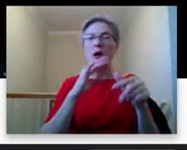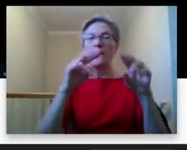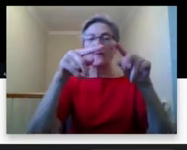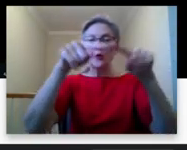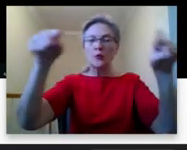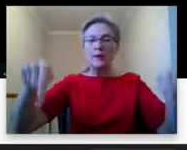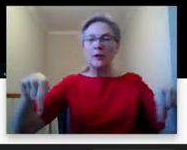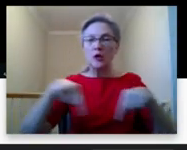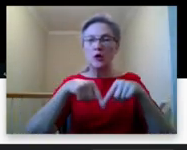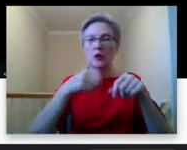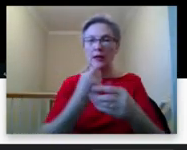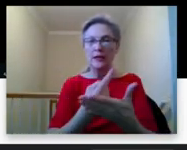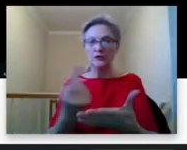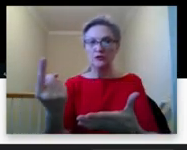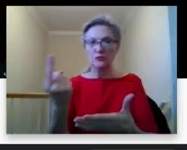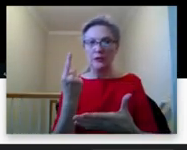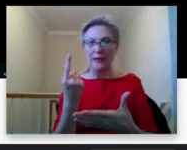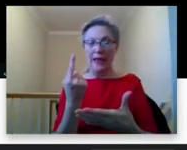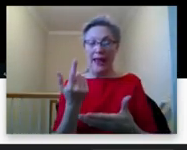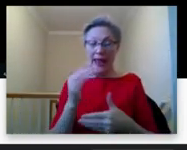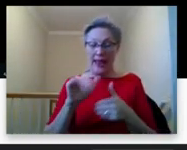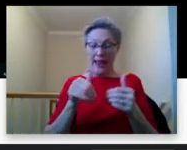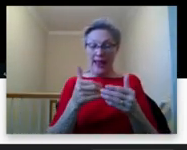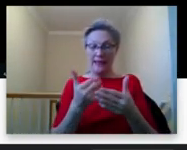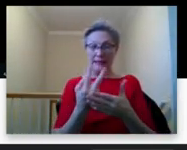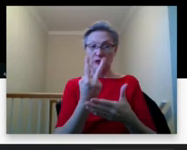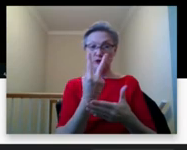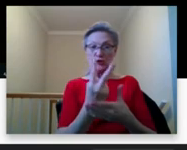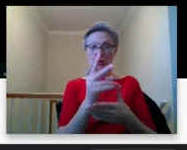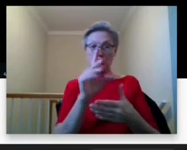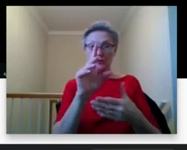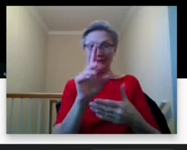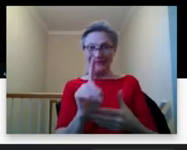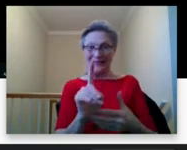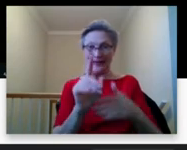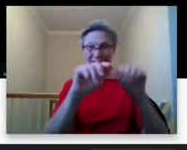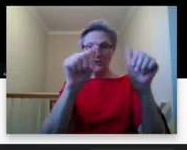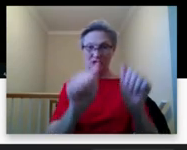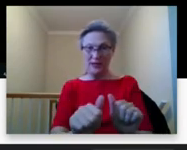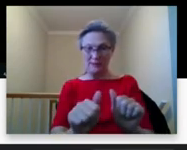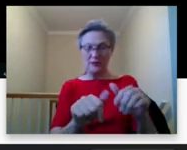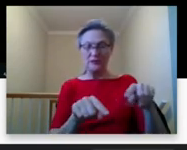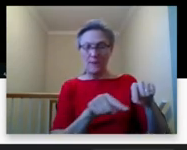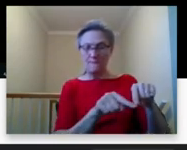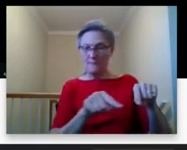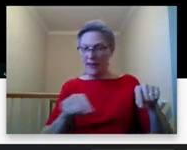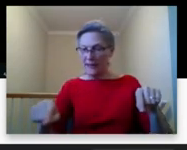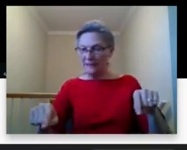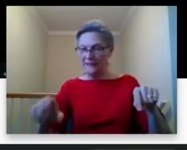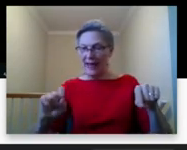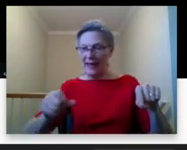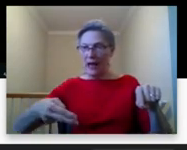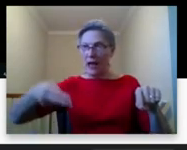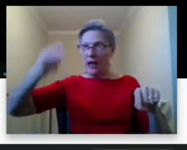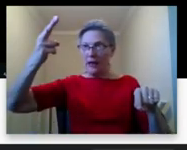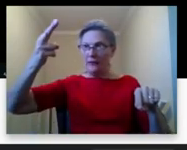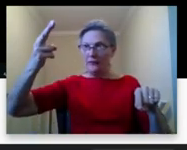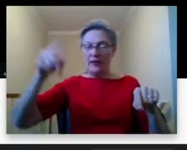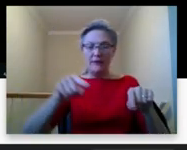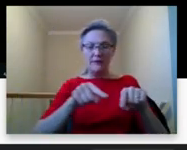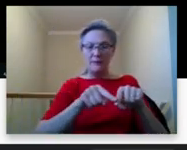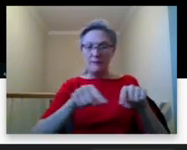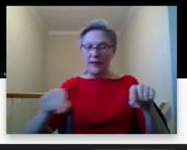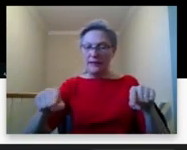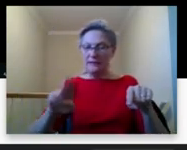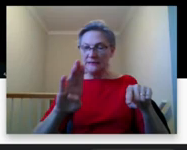any two-dimensional figure, there's a base and there's a height. The base can be any side of a figure, and then the height is